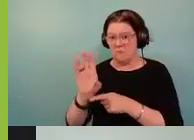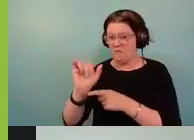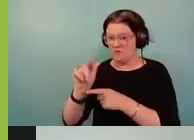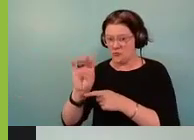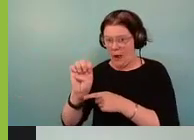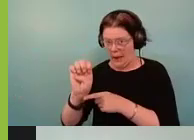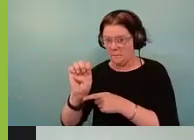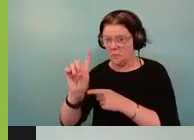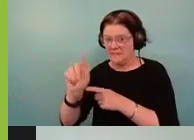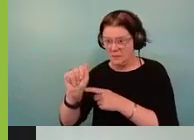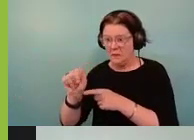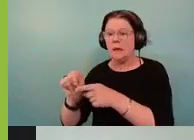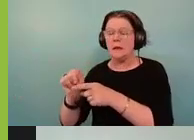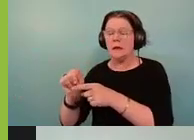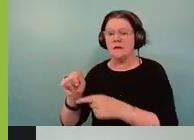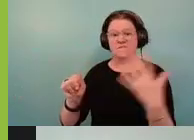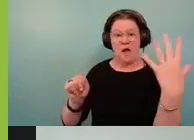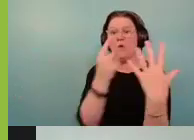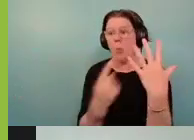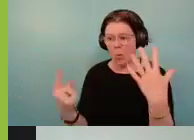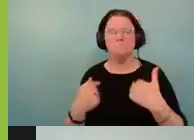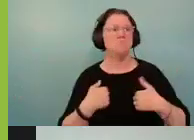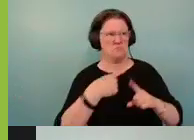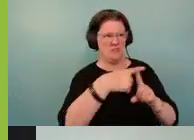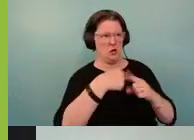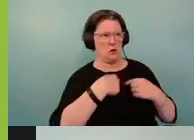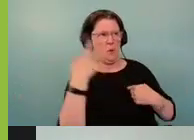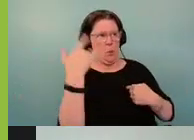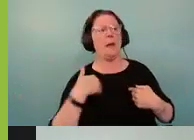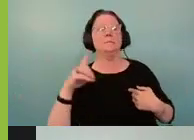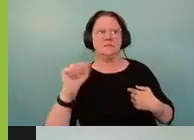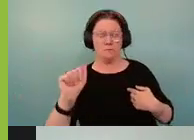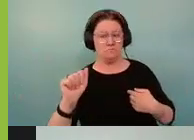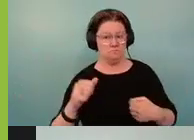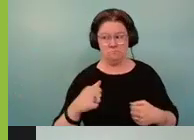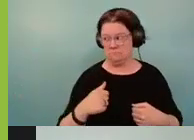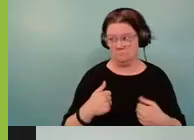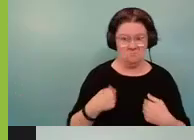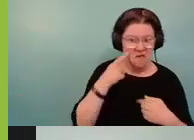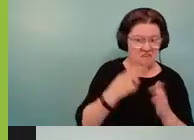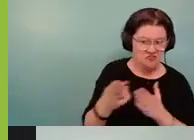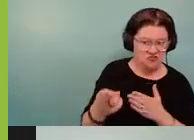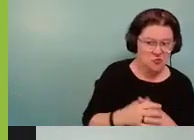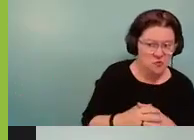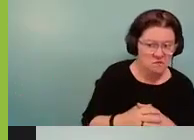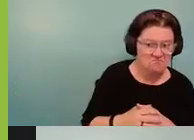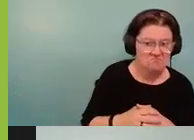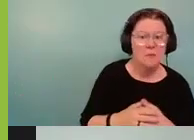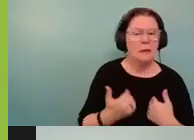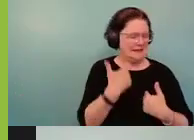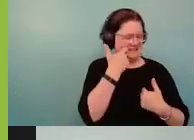that's very true. And one of the ways that we just had a police interview that I